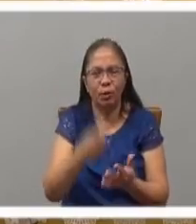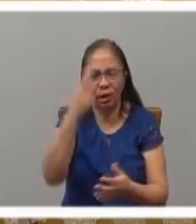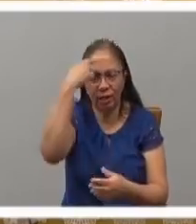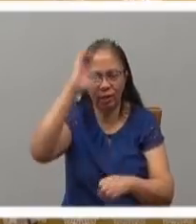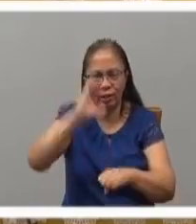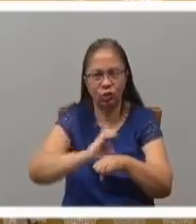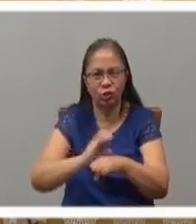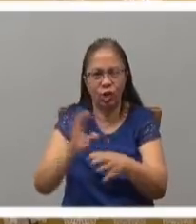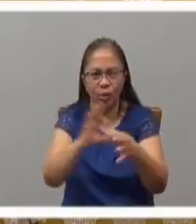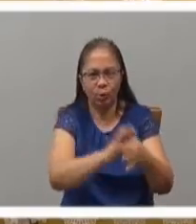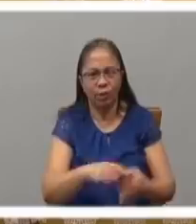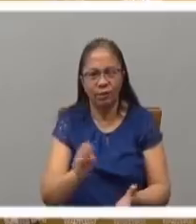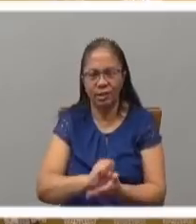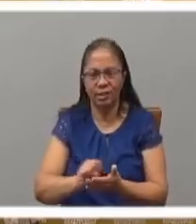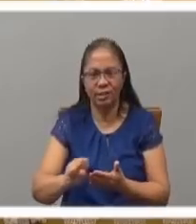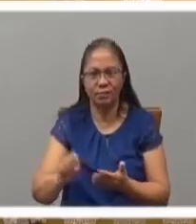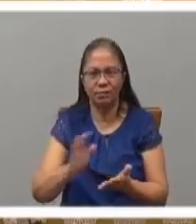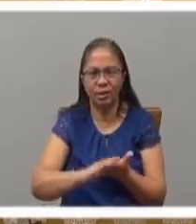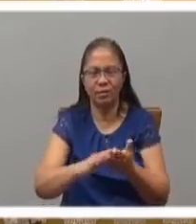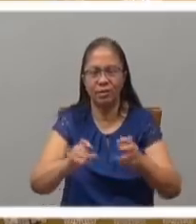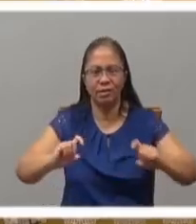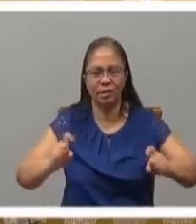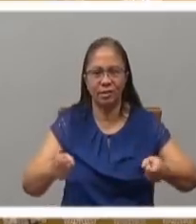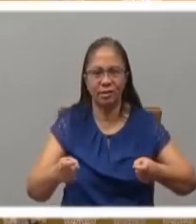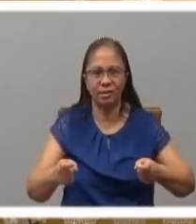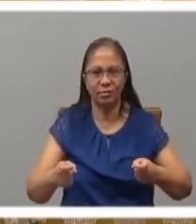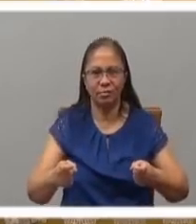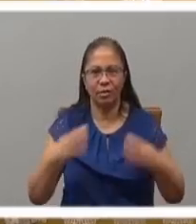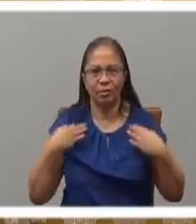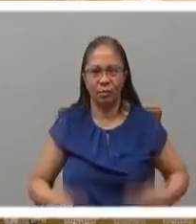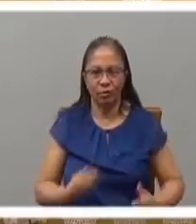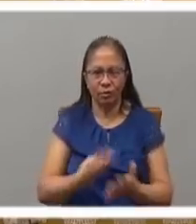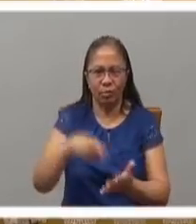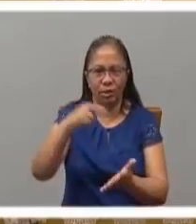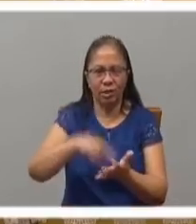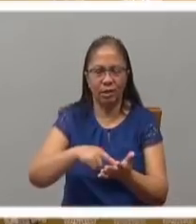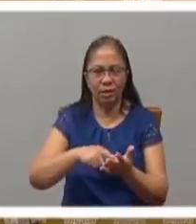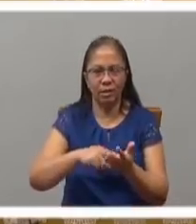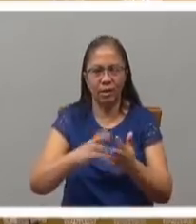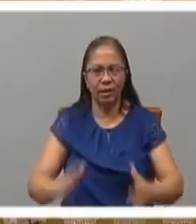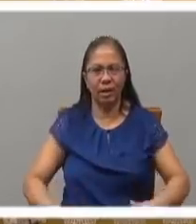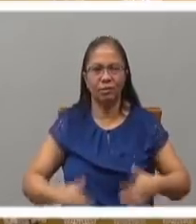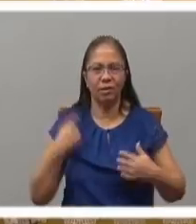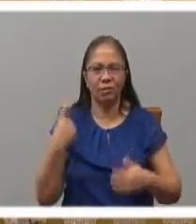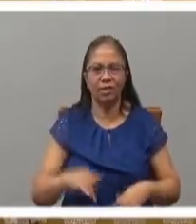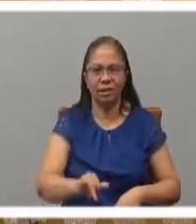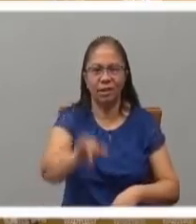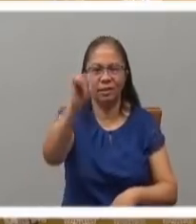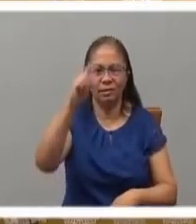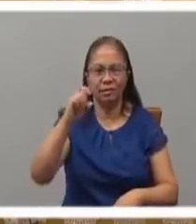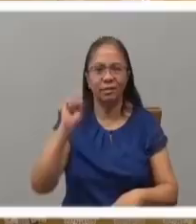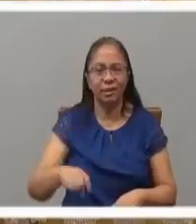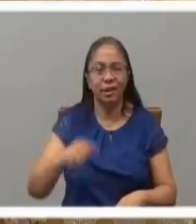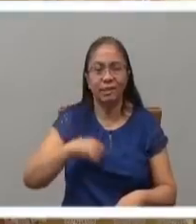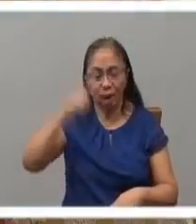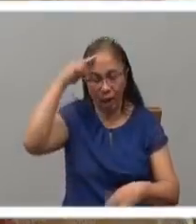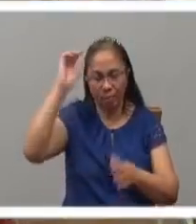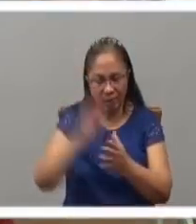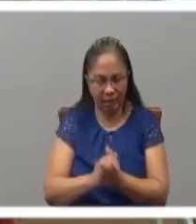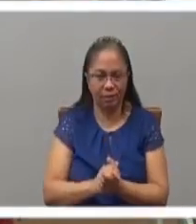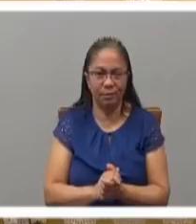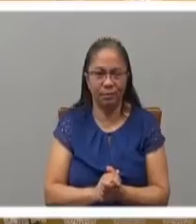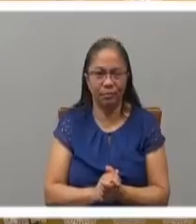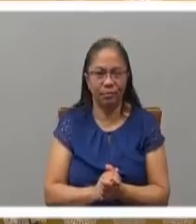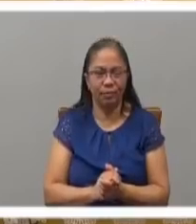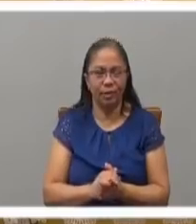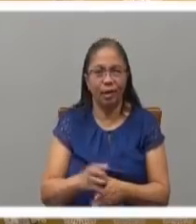Catholic Church, the communion of sins, the forgiveness of sins, the resurrection of the body, and the life everlasting? I